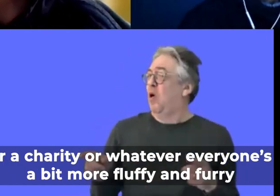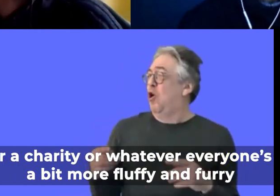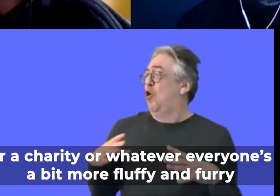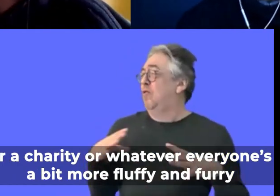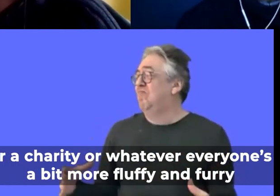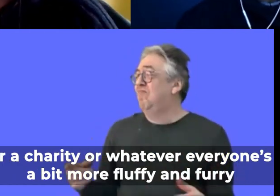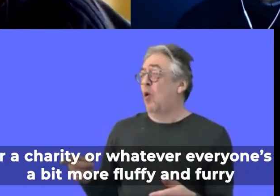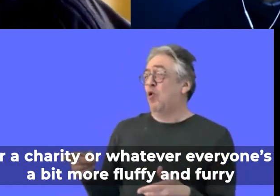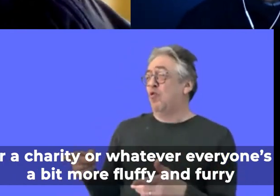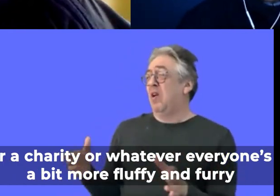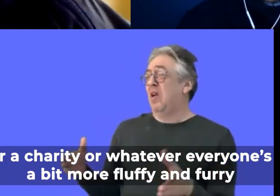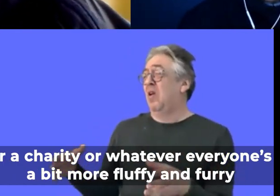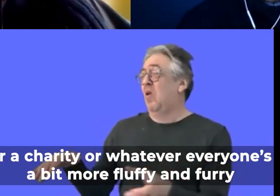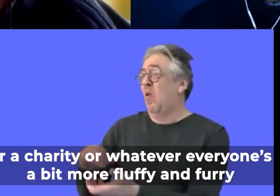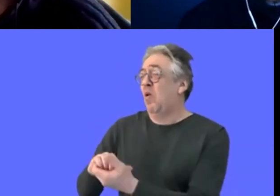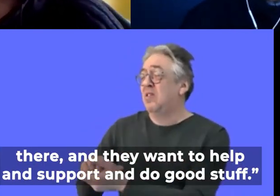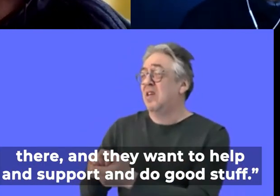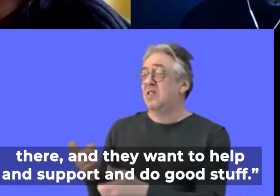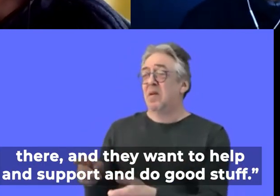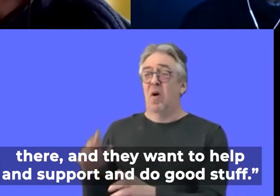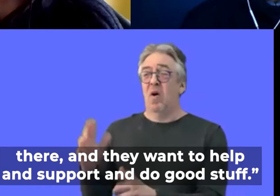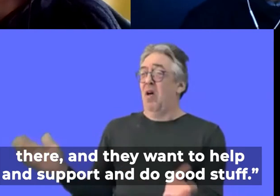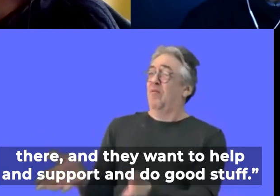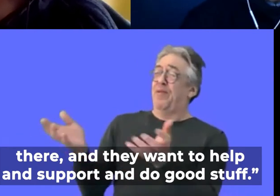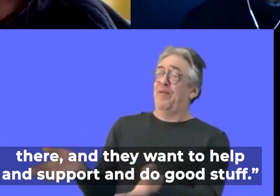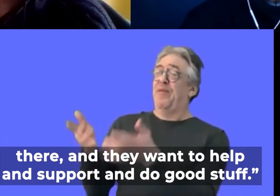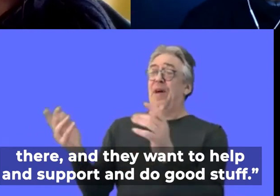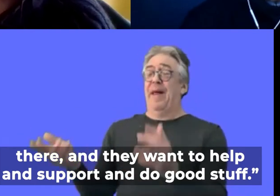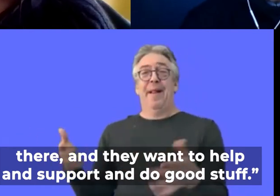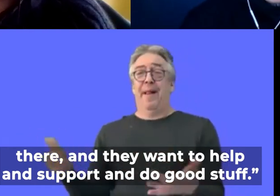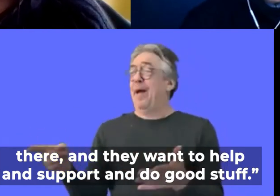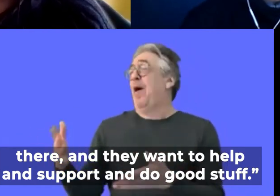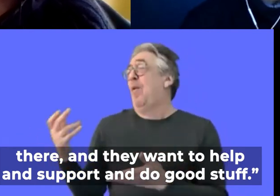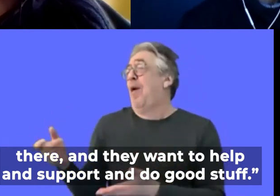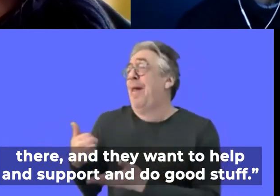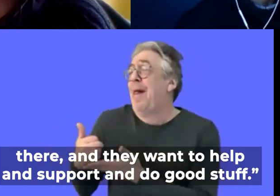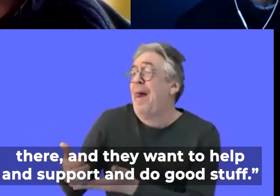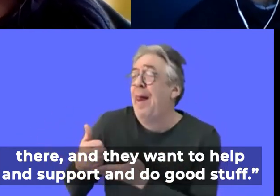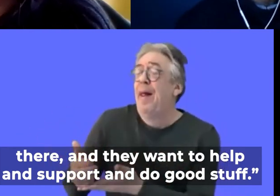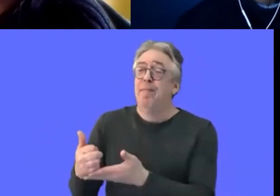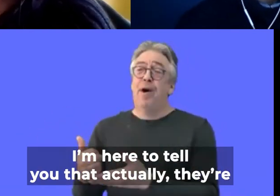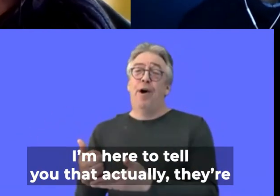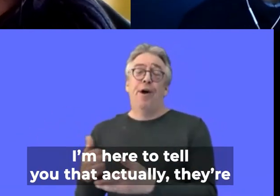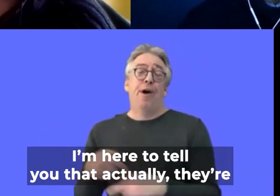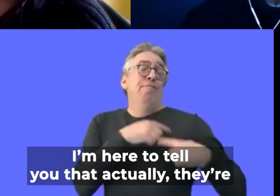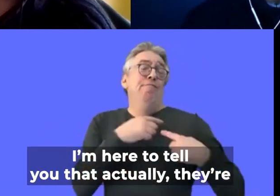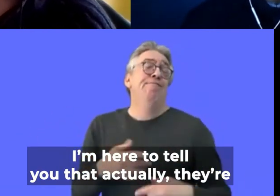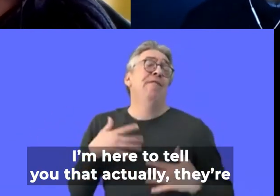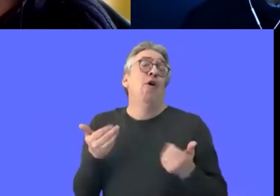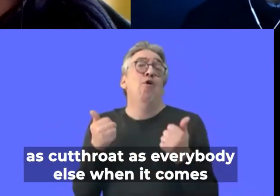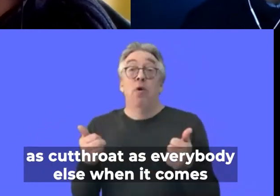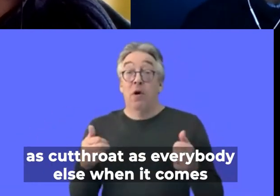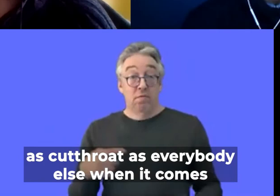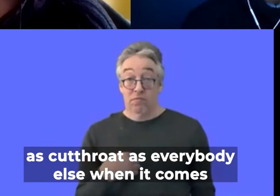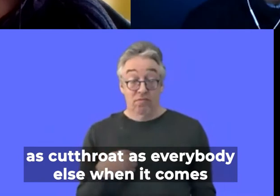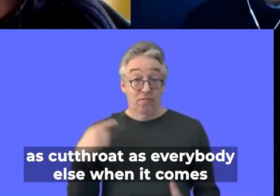whatever, you know, everyone's a bit more fluffy and furry there, and they want to help and support and do good stuff. I'm here to tell you that actually